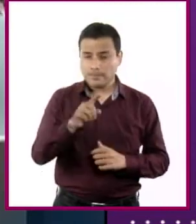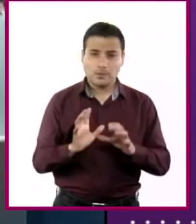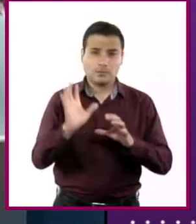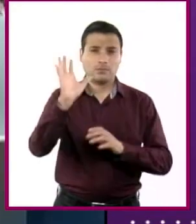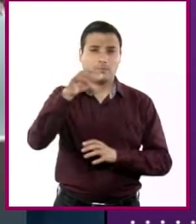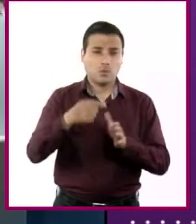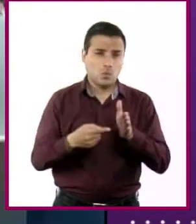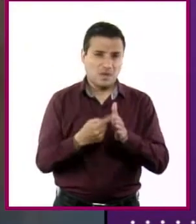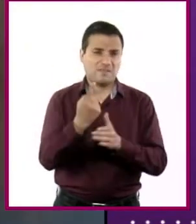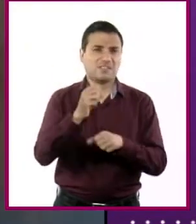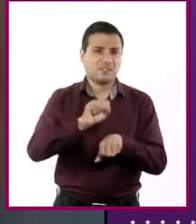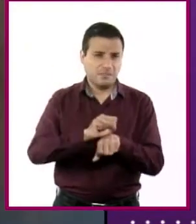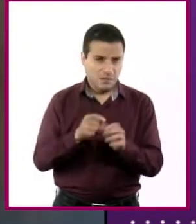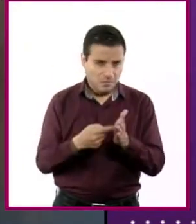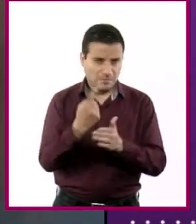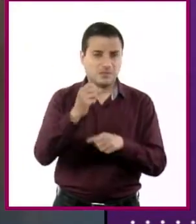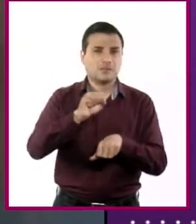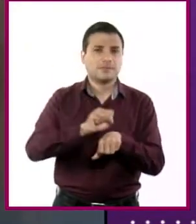basketball once a week.